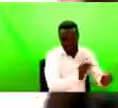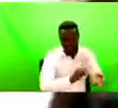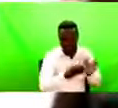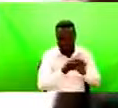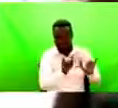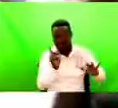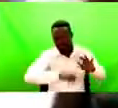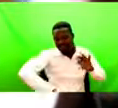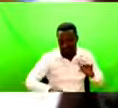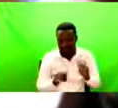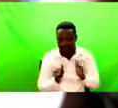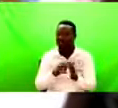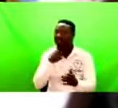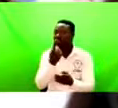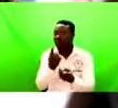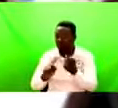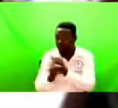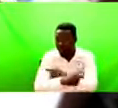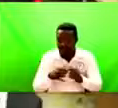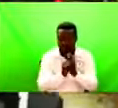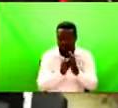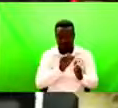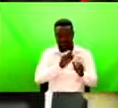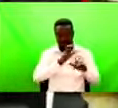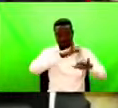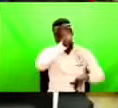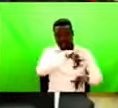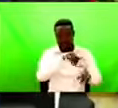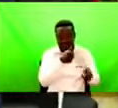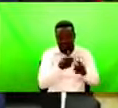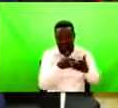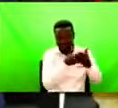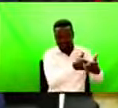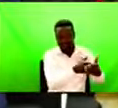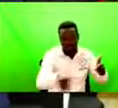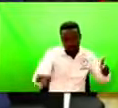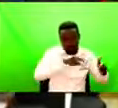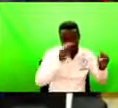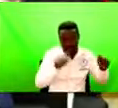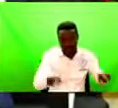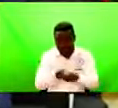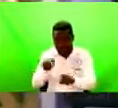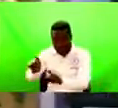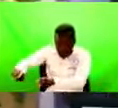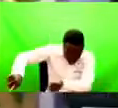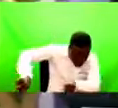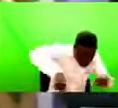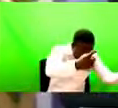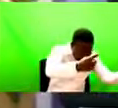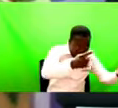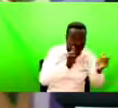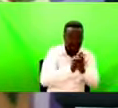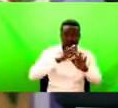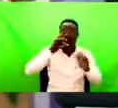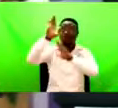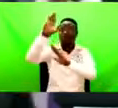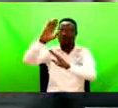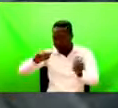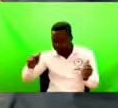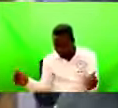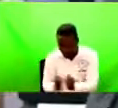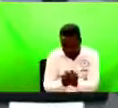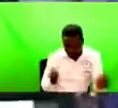dwelling, I tell you that the Shekinah glory shall lead you. As you set out, the glory of the Lord shall accompany